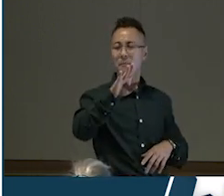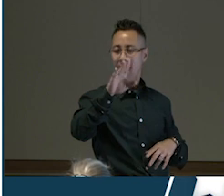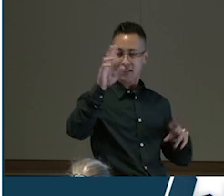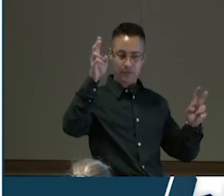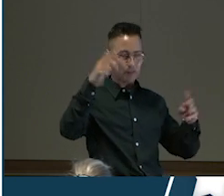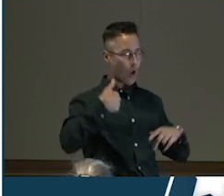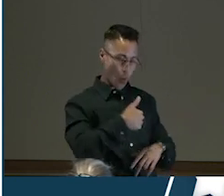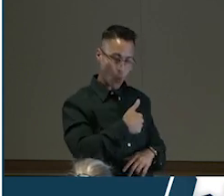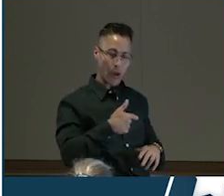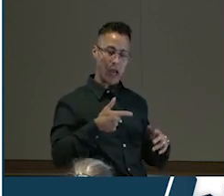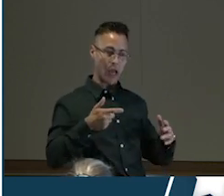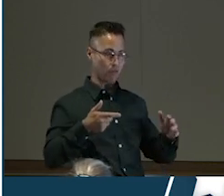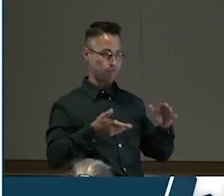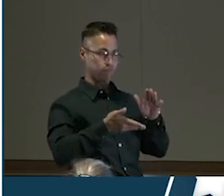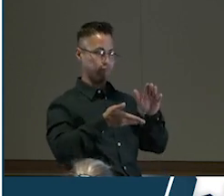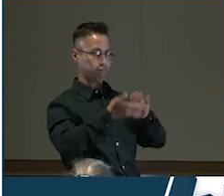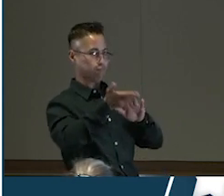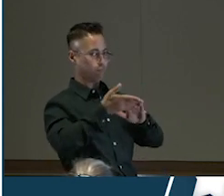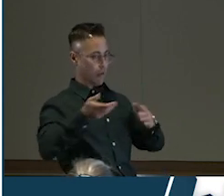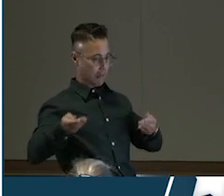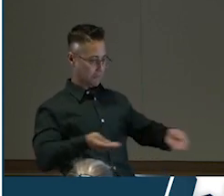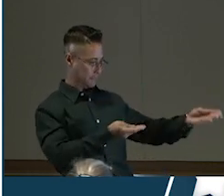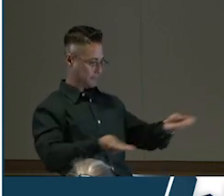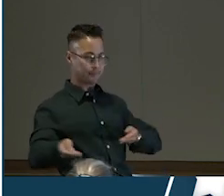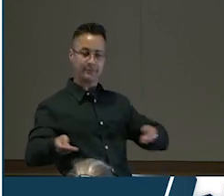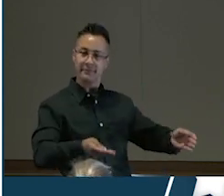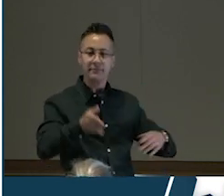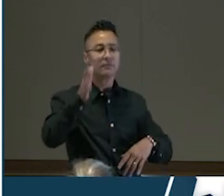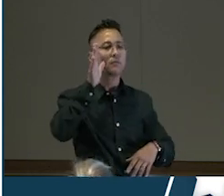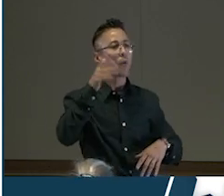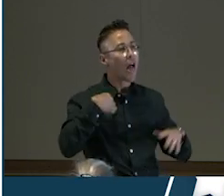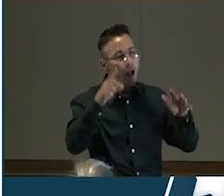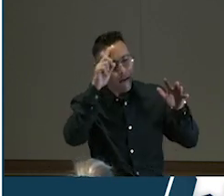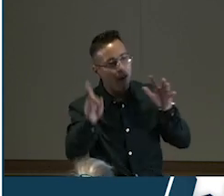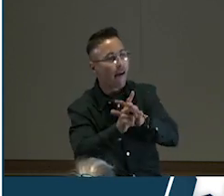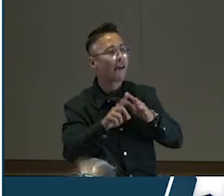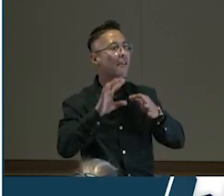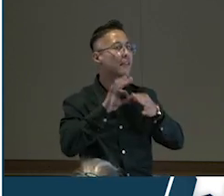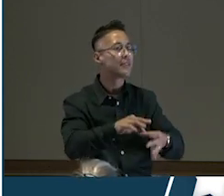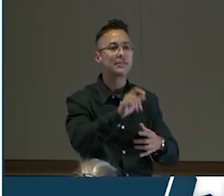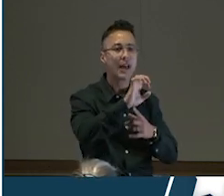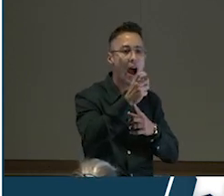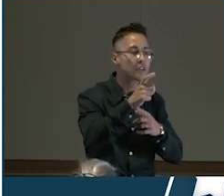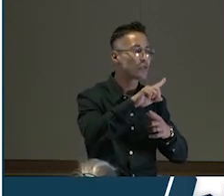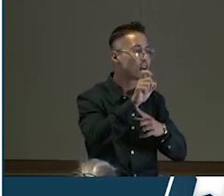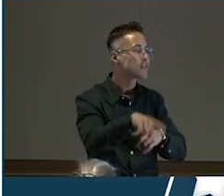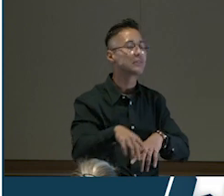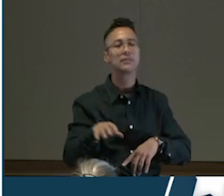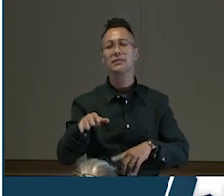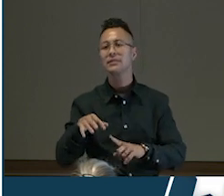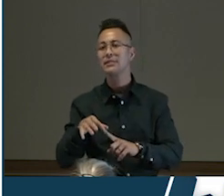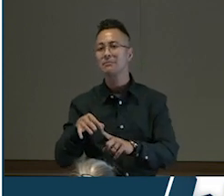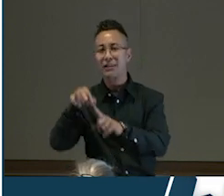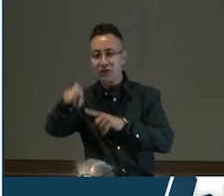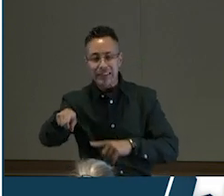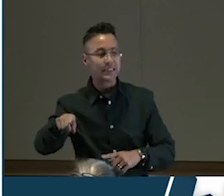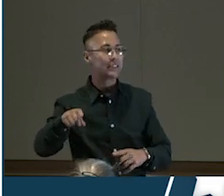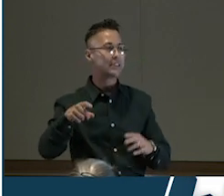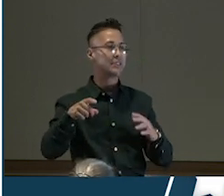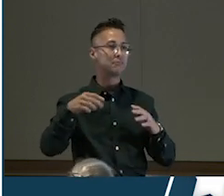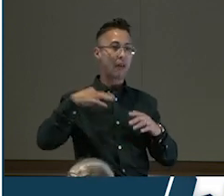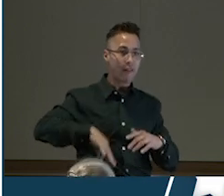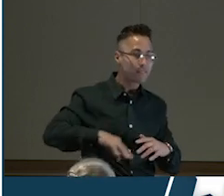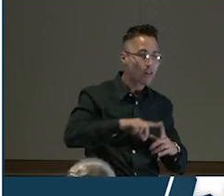of these things, right? So what you're going to find is that there's tax questions, legal questions, special needs, more benefit-specific questions,